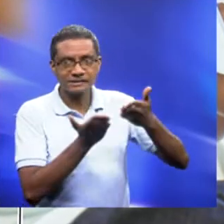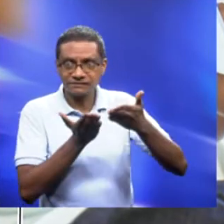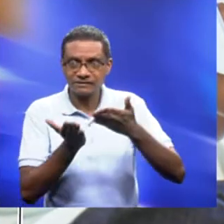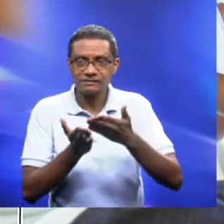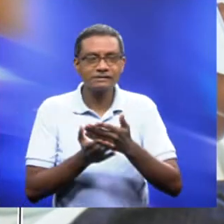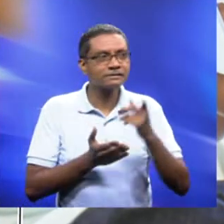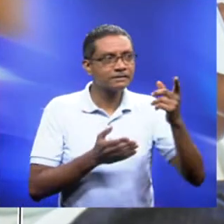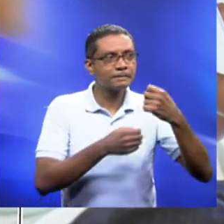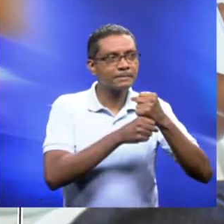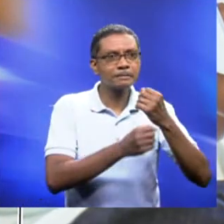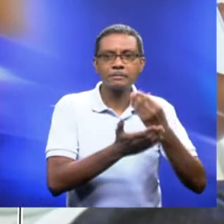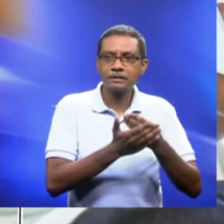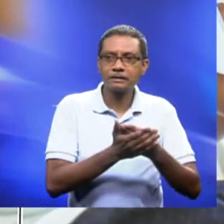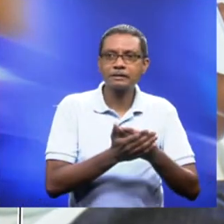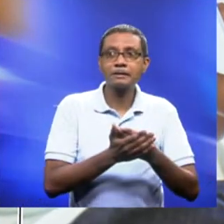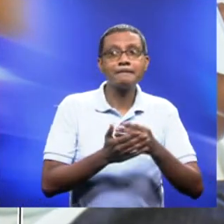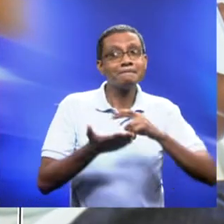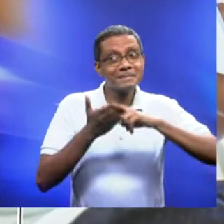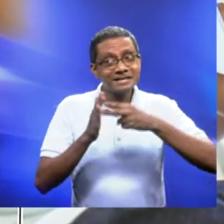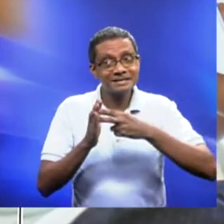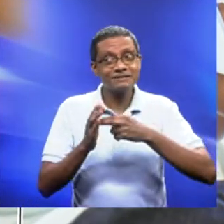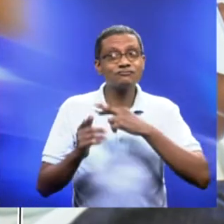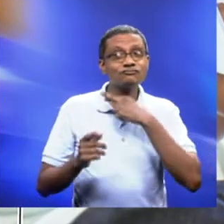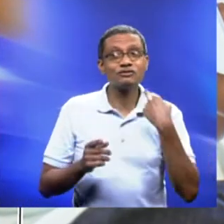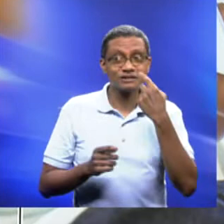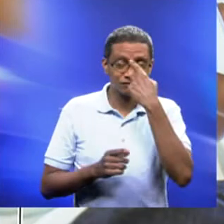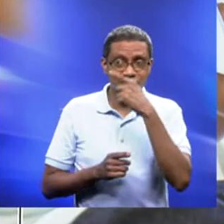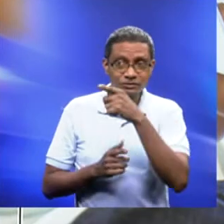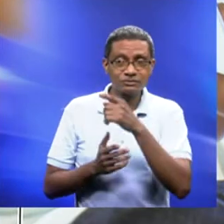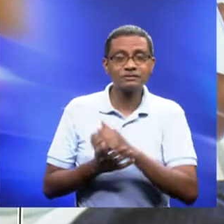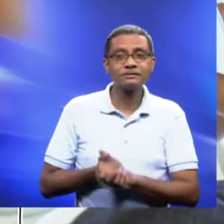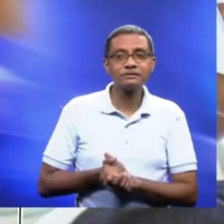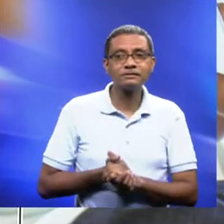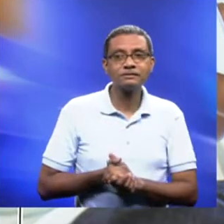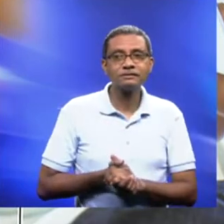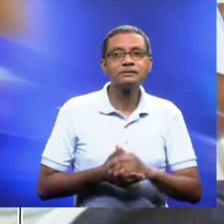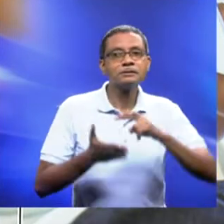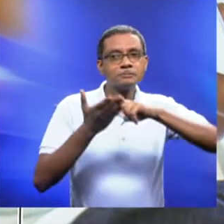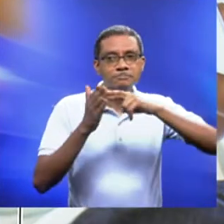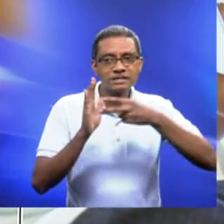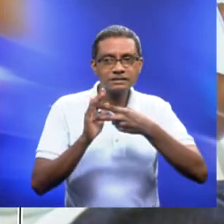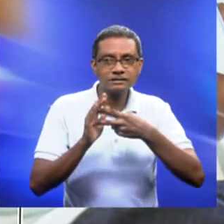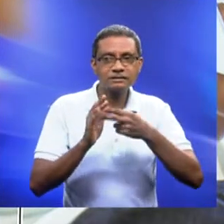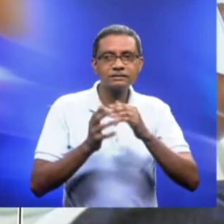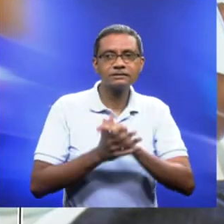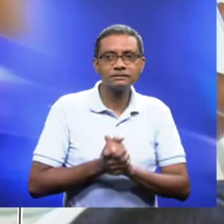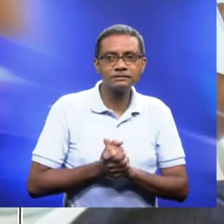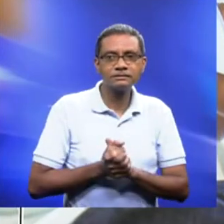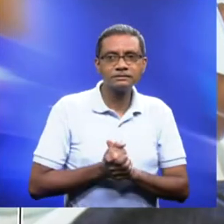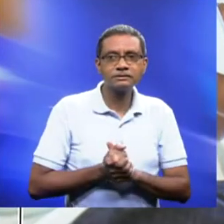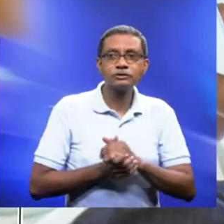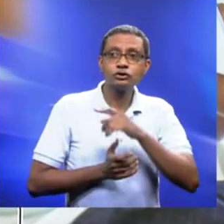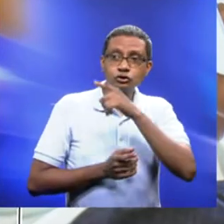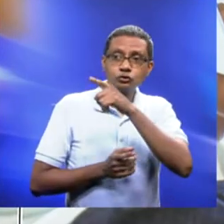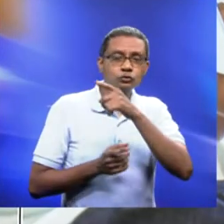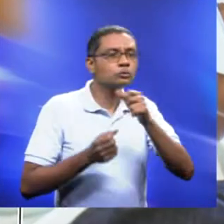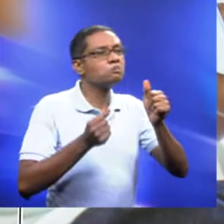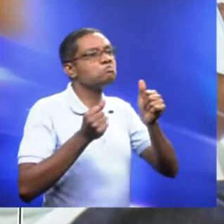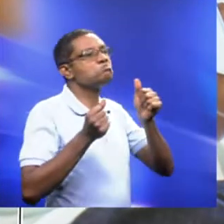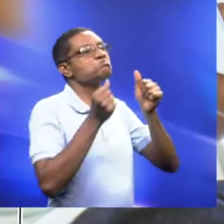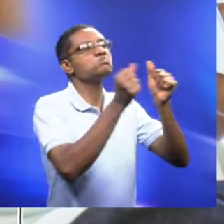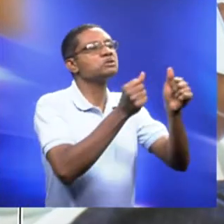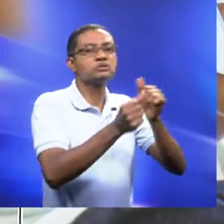state, but is just par for the course, which is why you need to protect your information, especially what you put out there. Usernames,